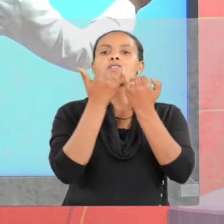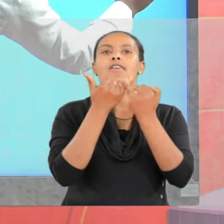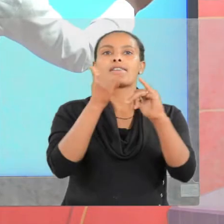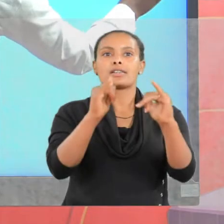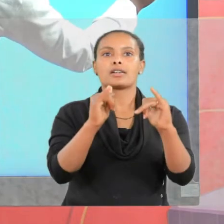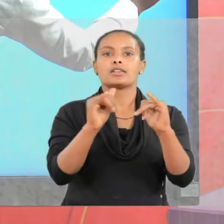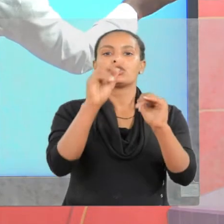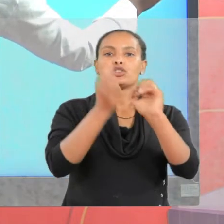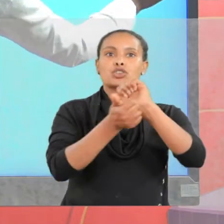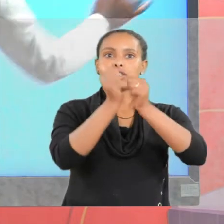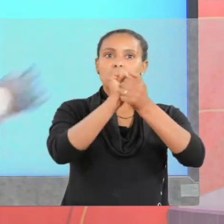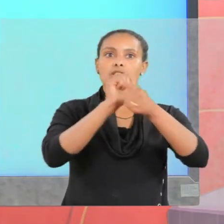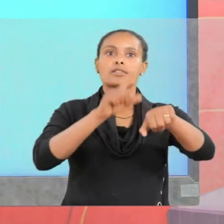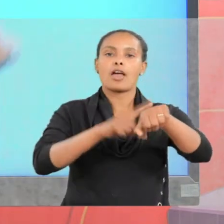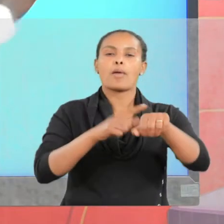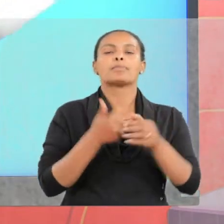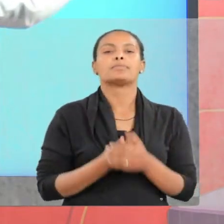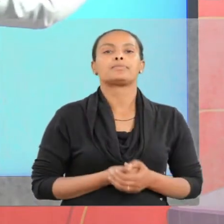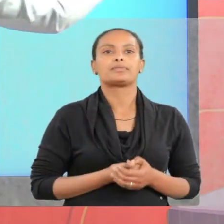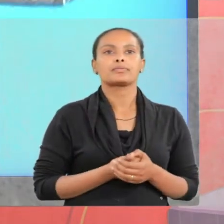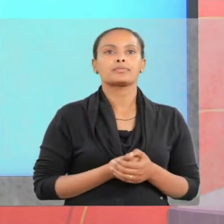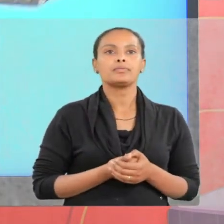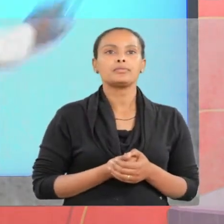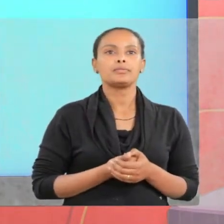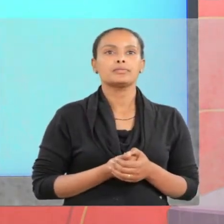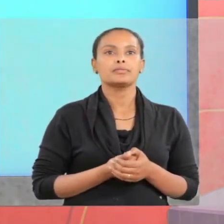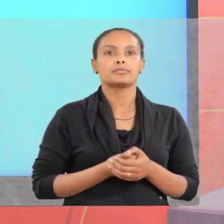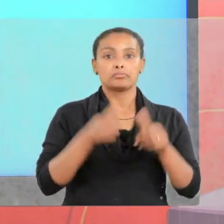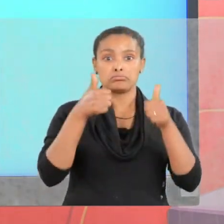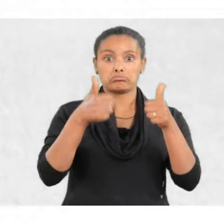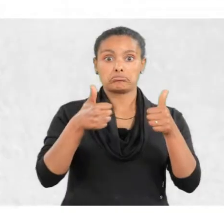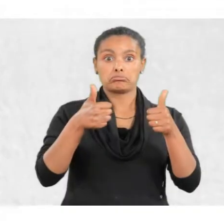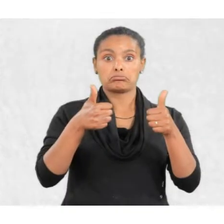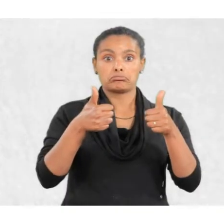by change in time.